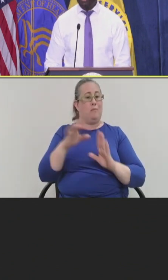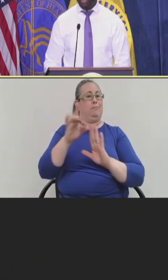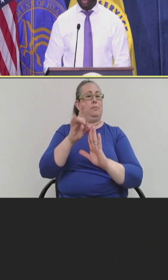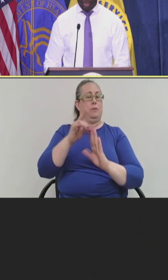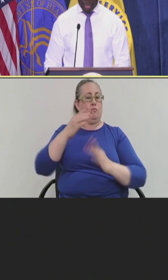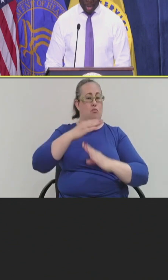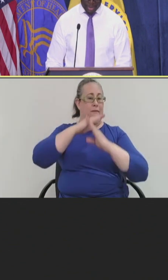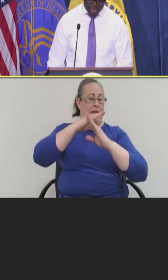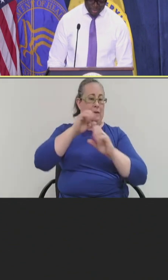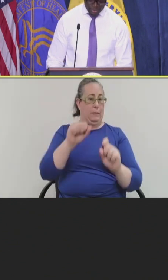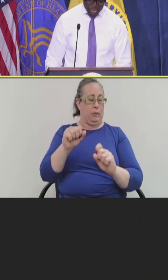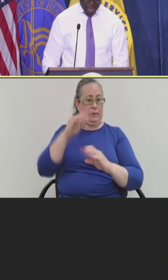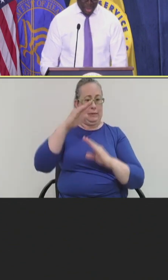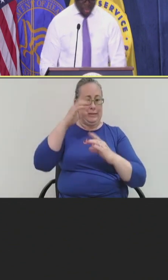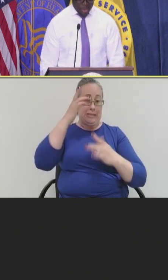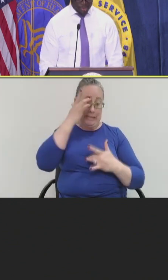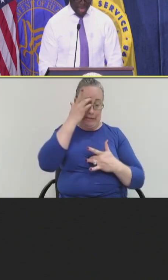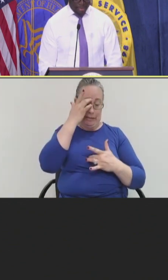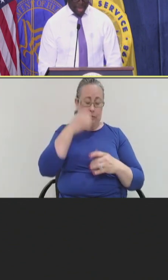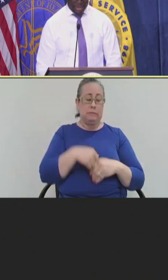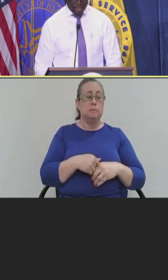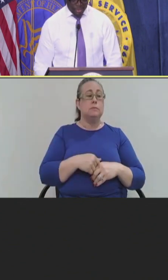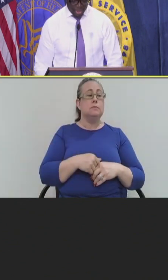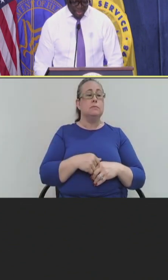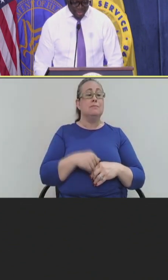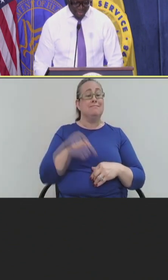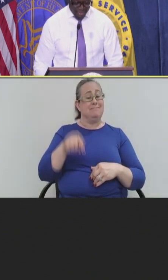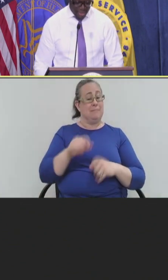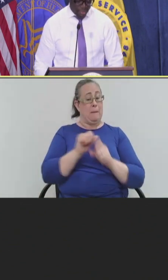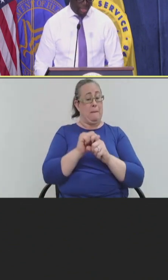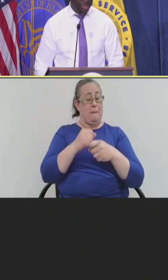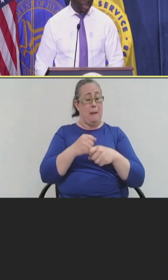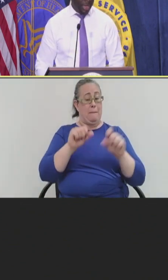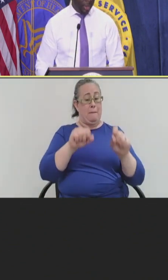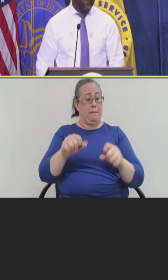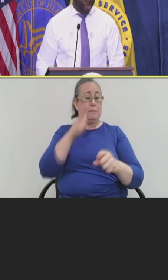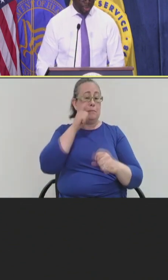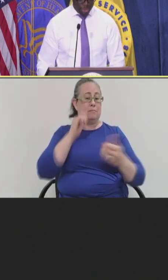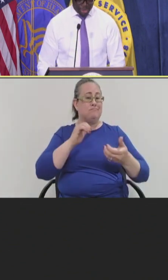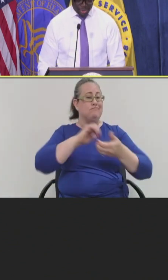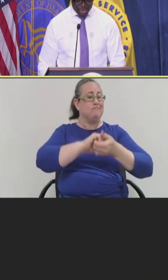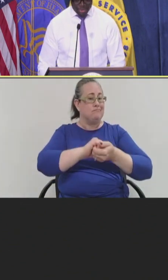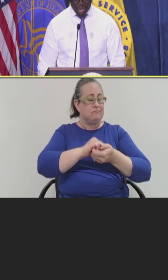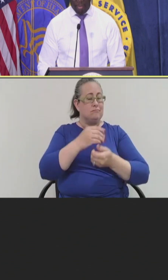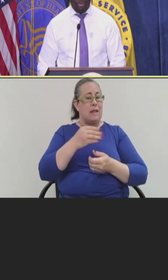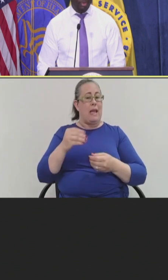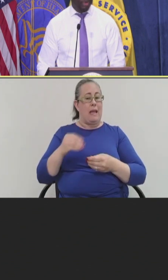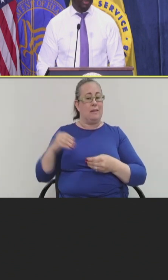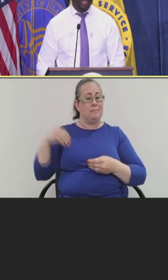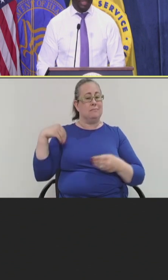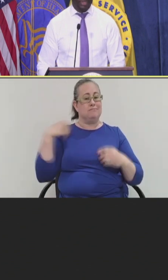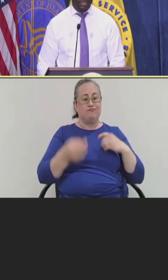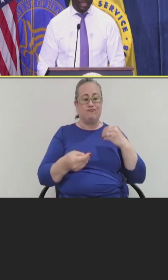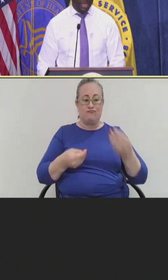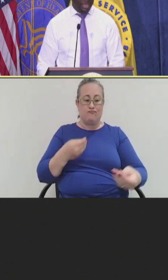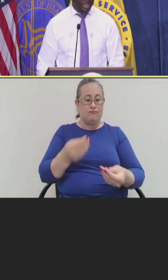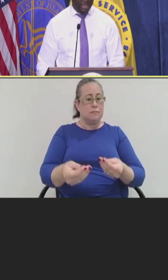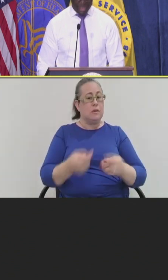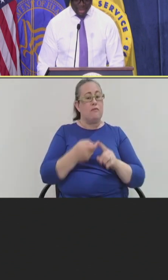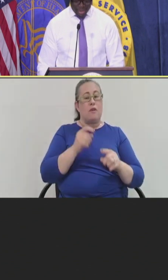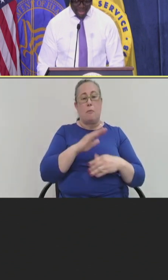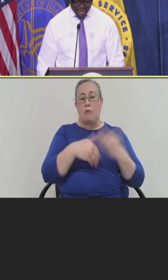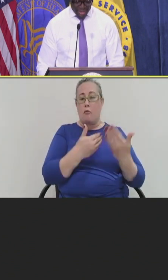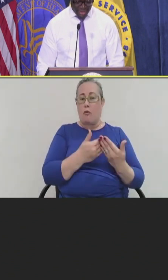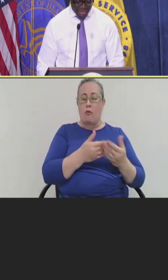this finished product was made possible because of collaboration and contributions from all sectors, HHS